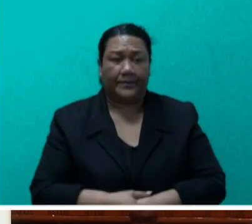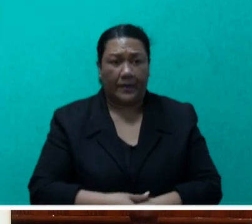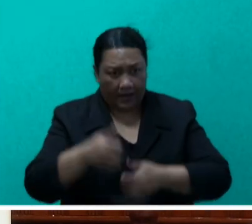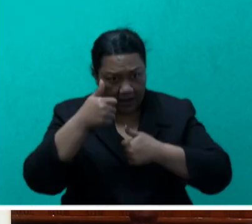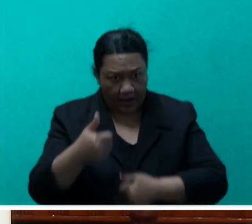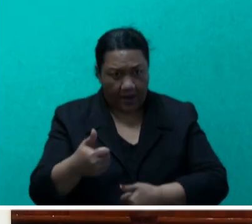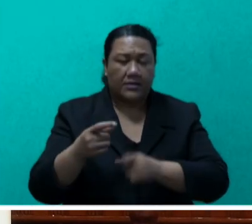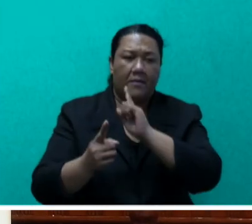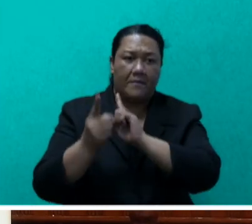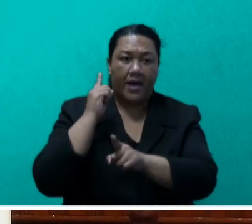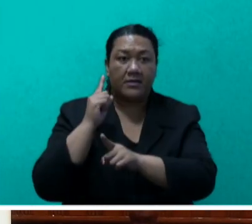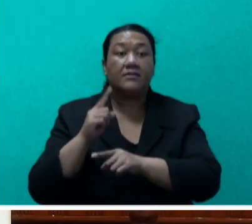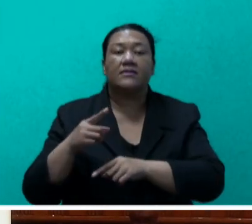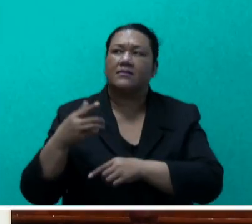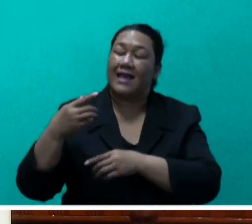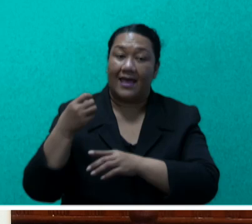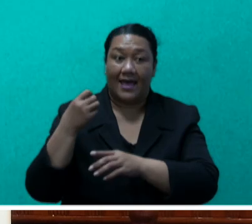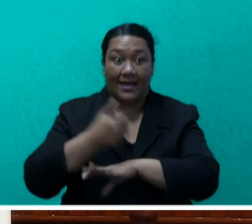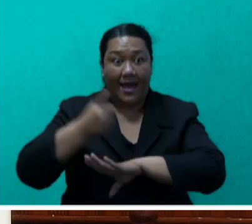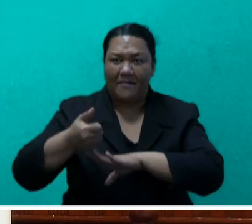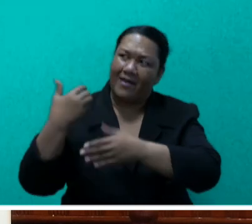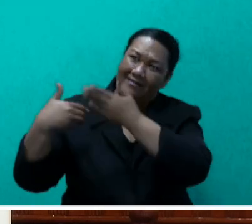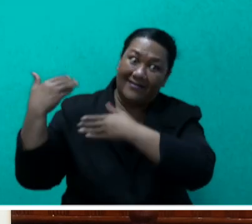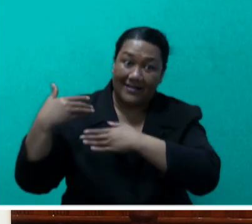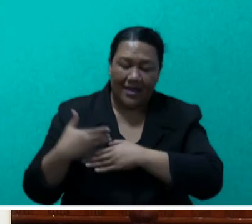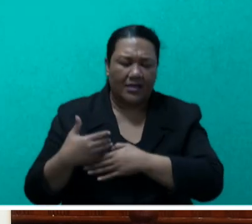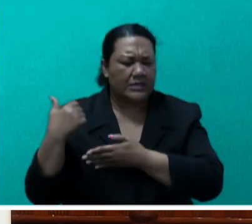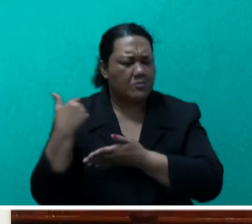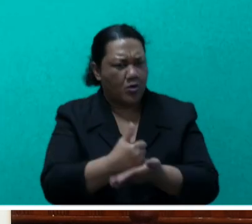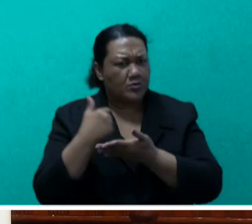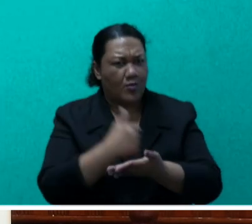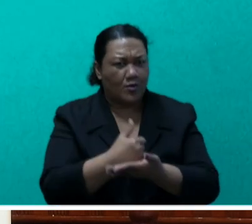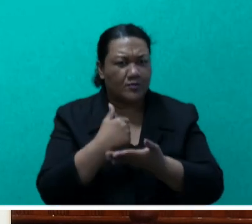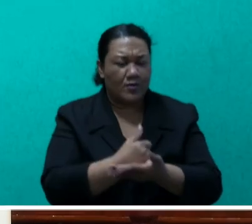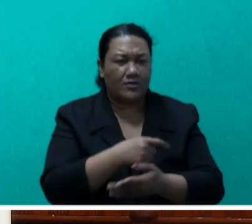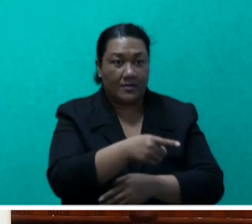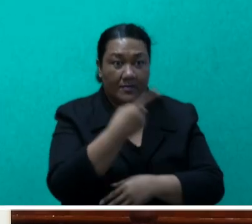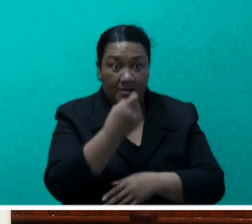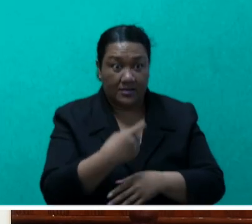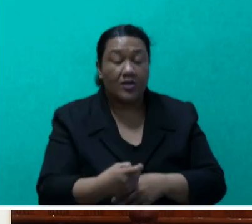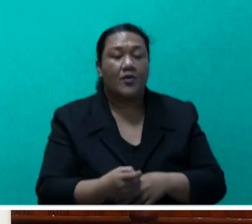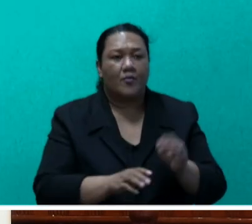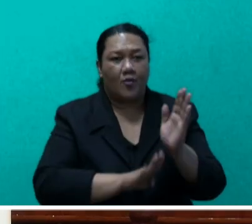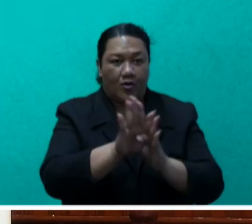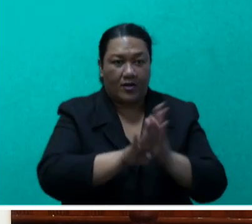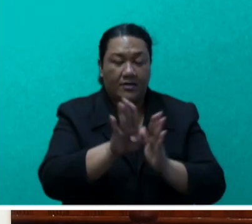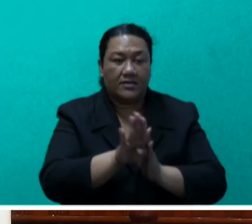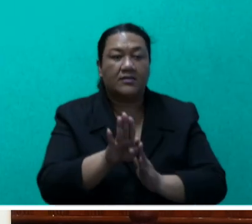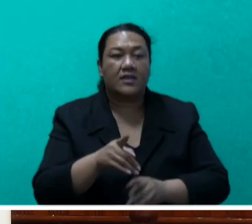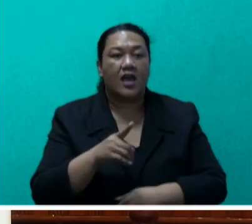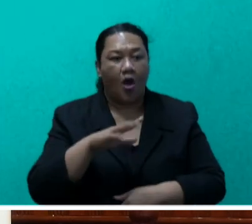governments and their efforts to support the museum's progress, it has always been an ad